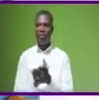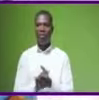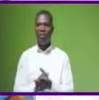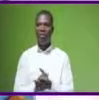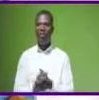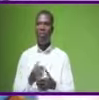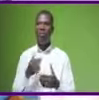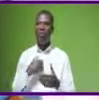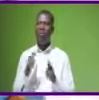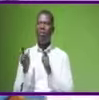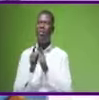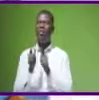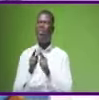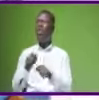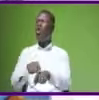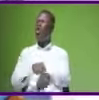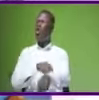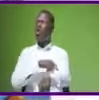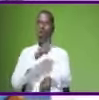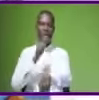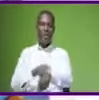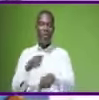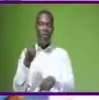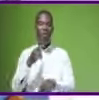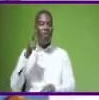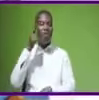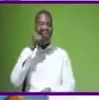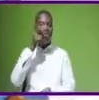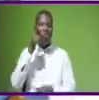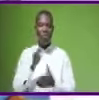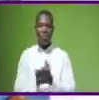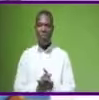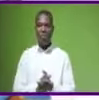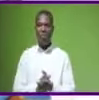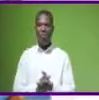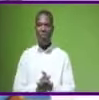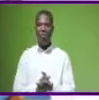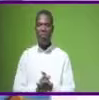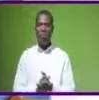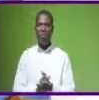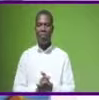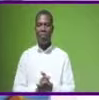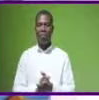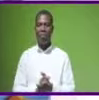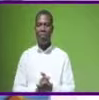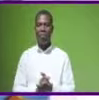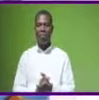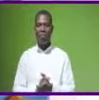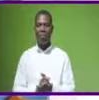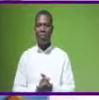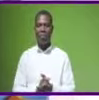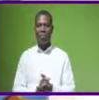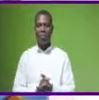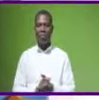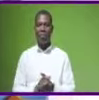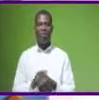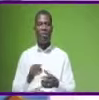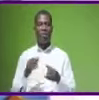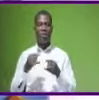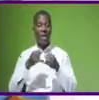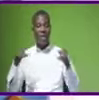Meninisi ayache ejifoni sonkwa na otamfo na nkowura